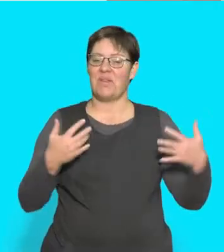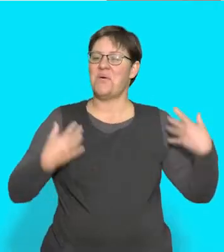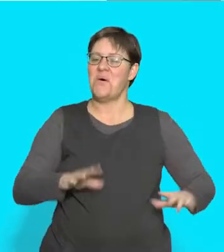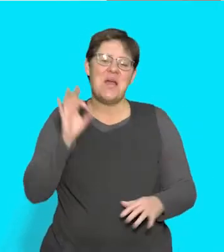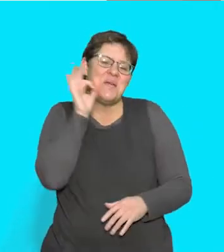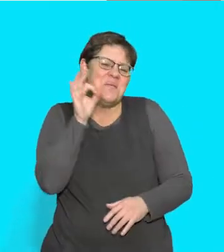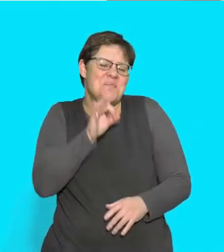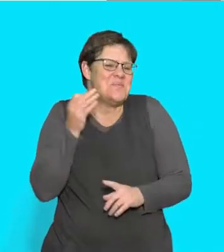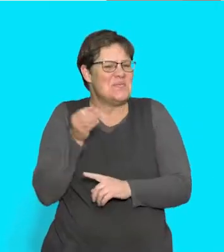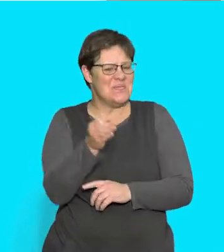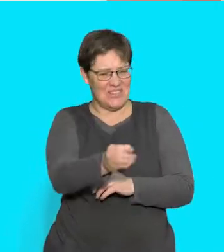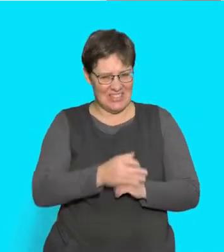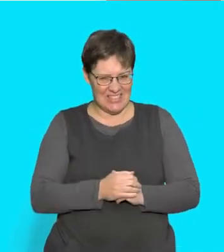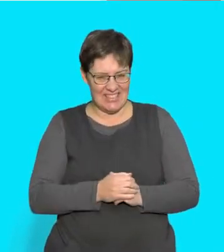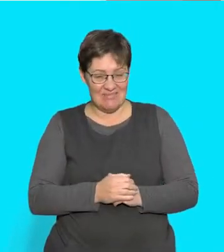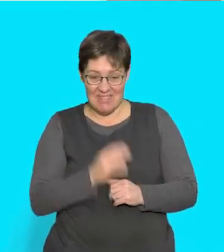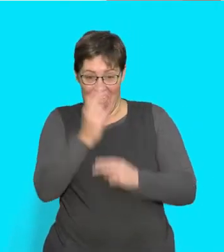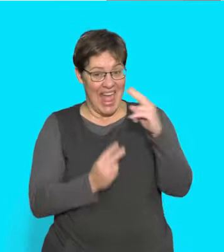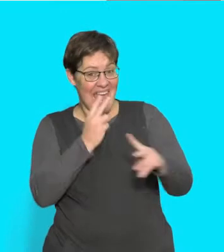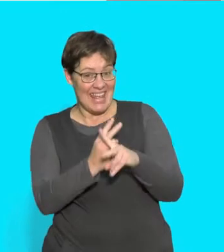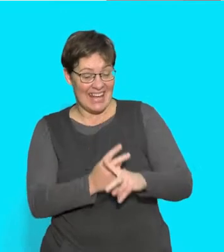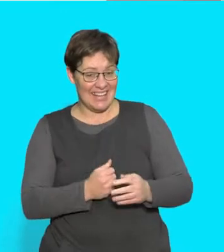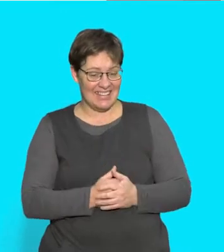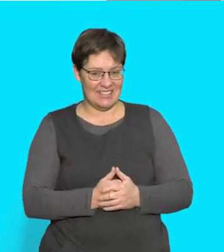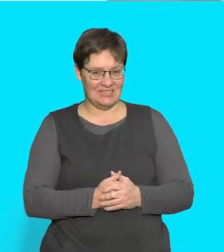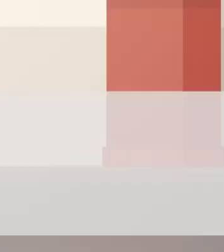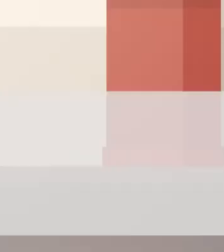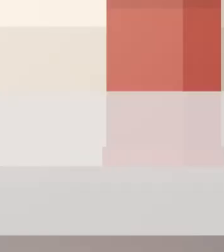Very cute little fishies. Let's do that again.